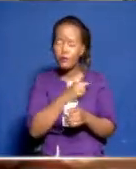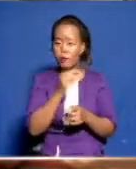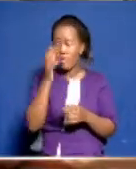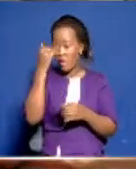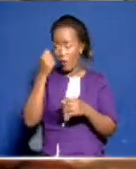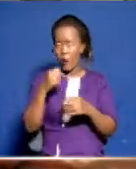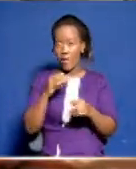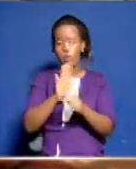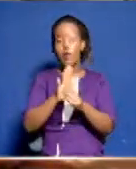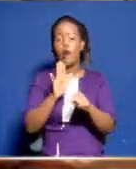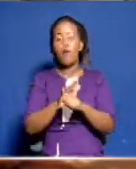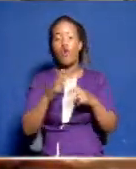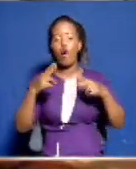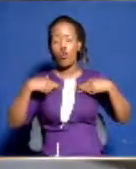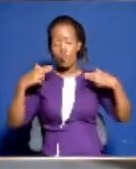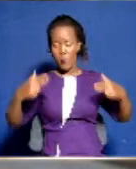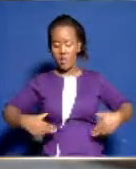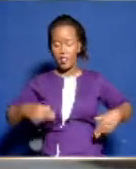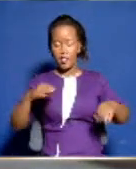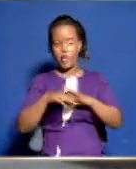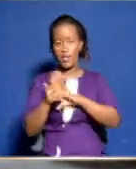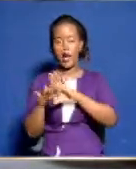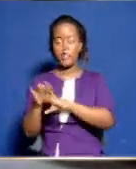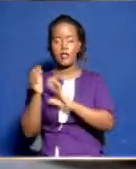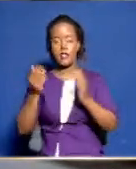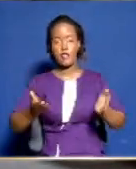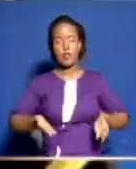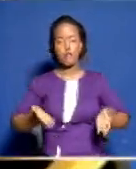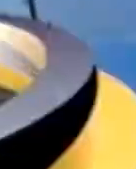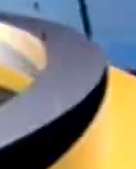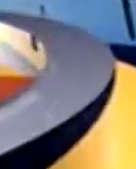and humanitarian access to the region improved.